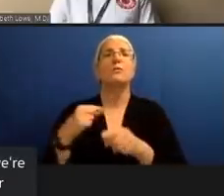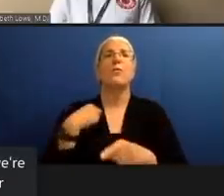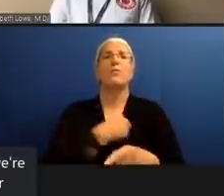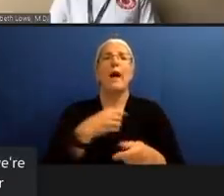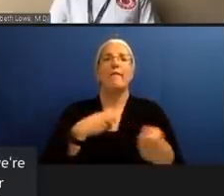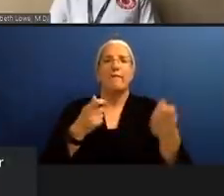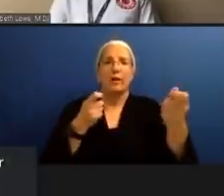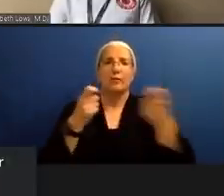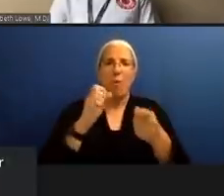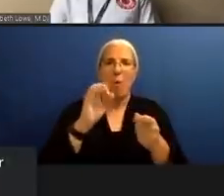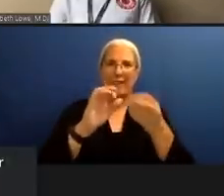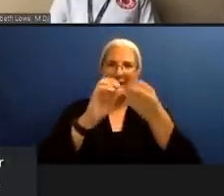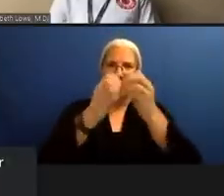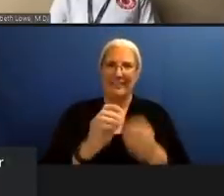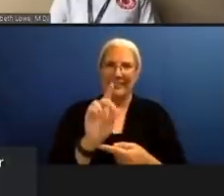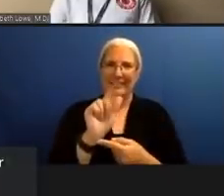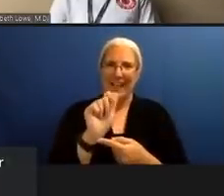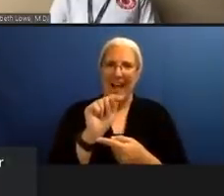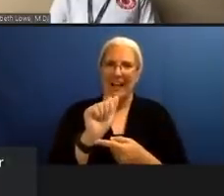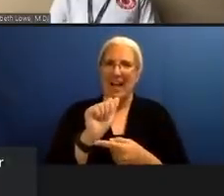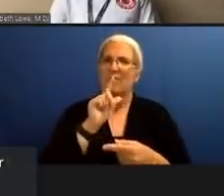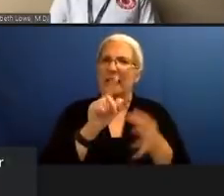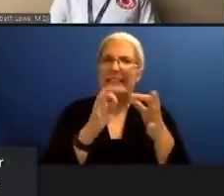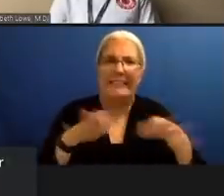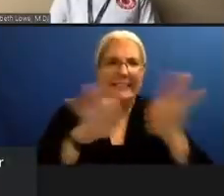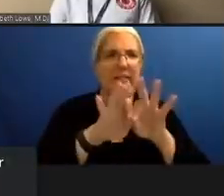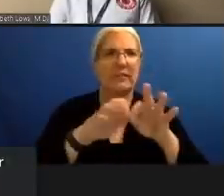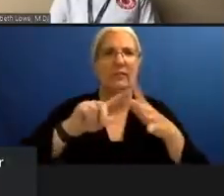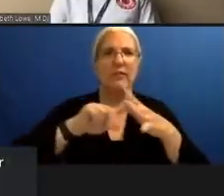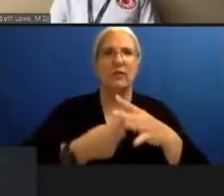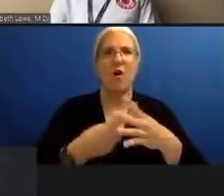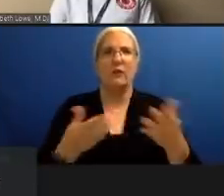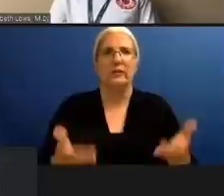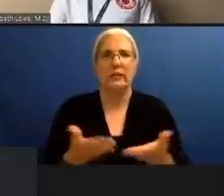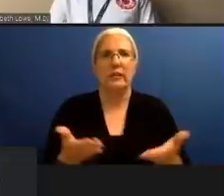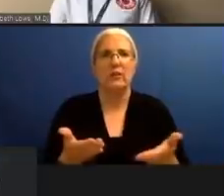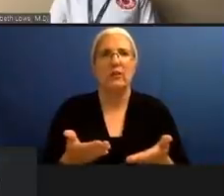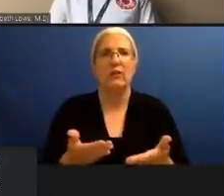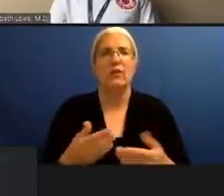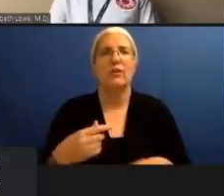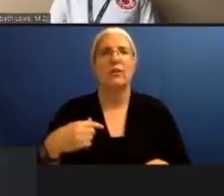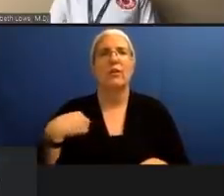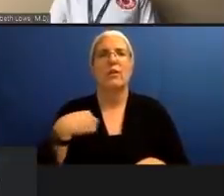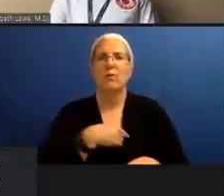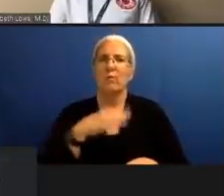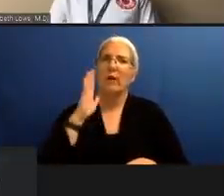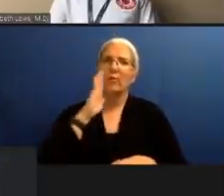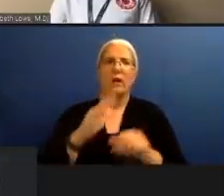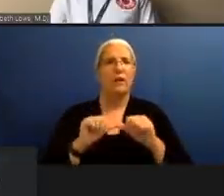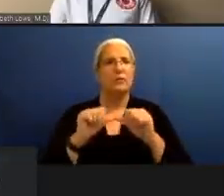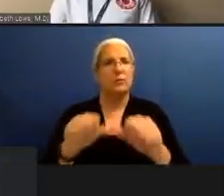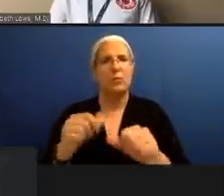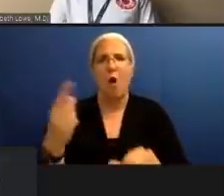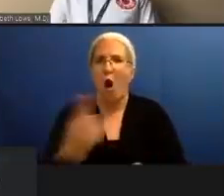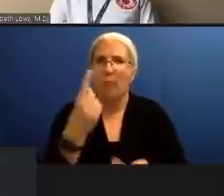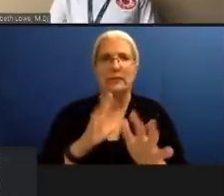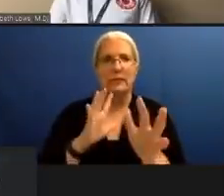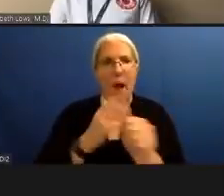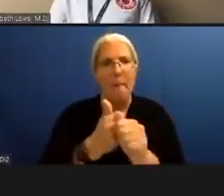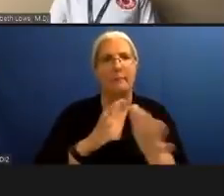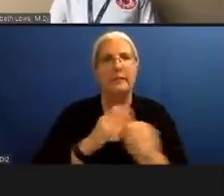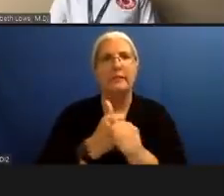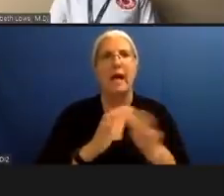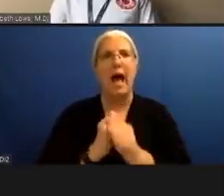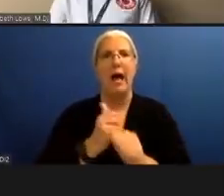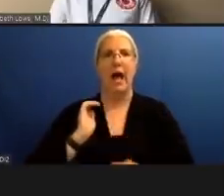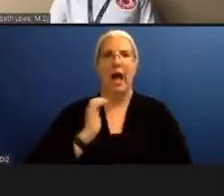here. And so we will be using that data ourselves to guide our strategies as we always have. And that data points to the